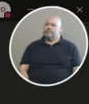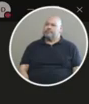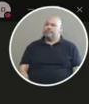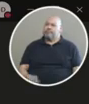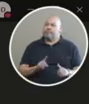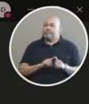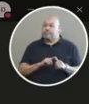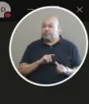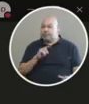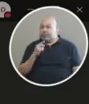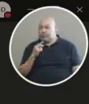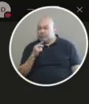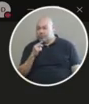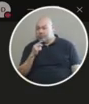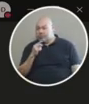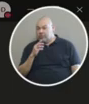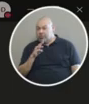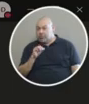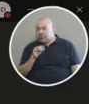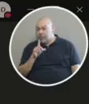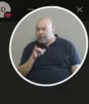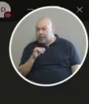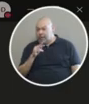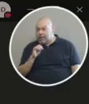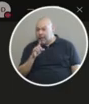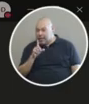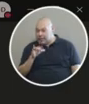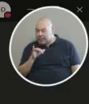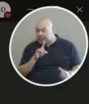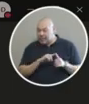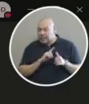Ms. Wally Haley, are you on the line, ma'am?